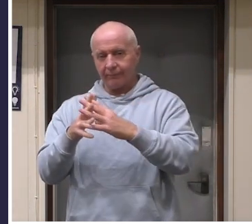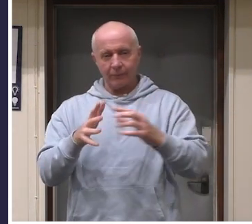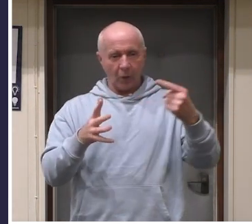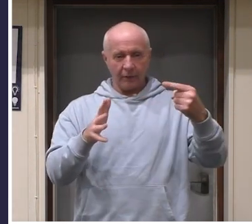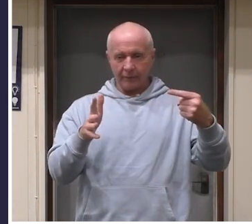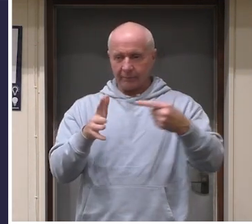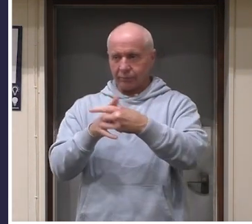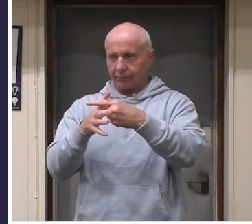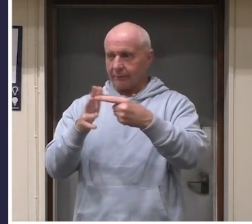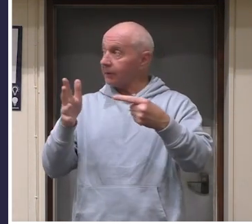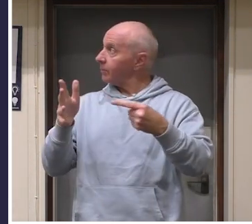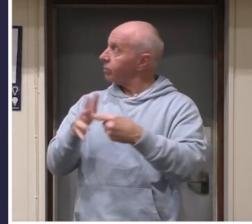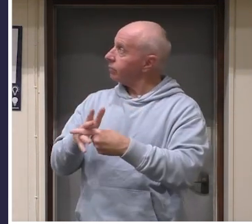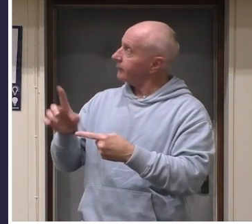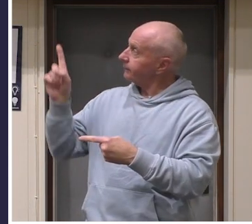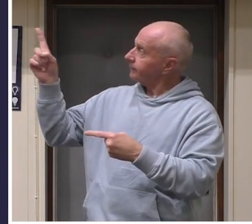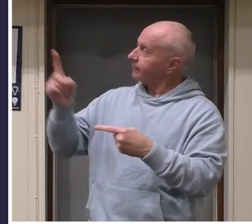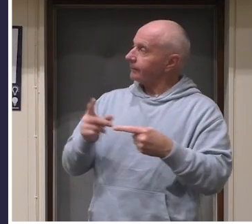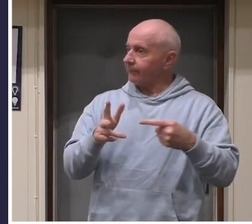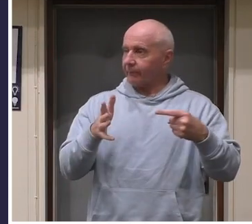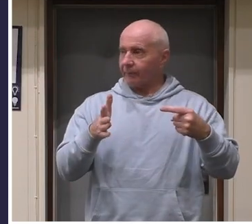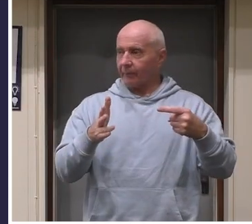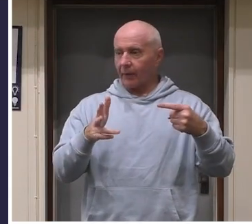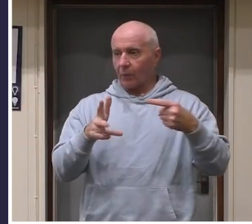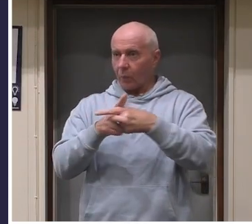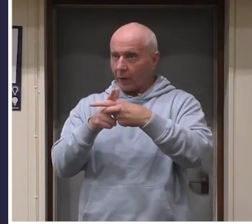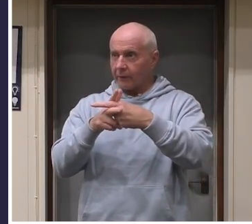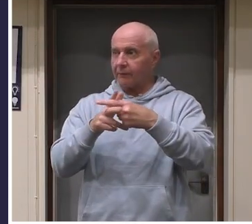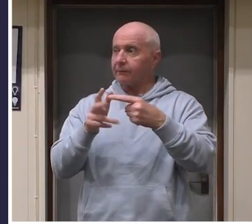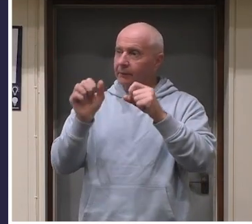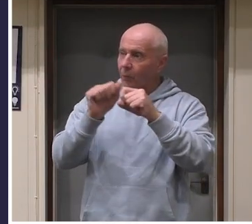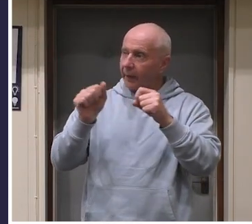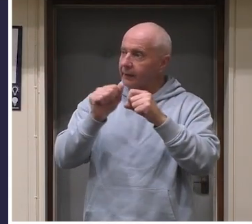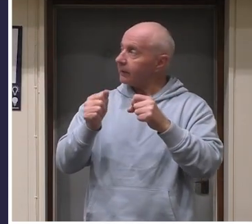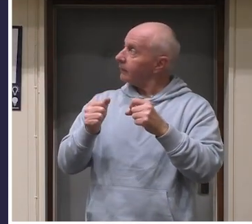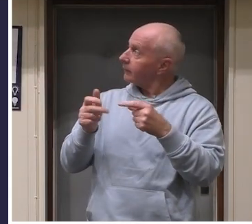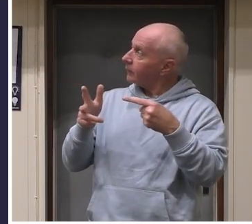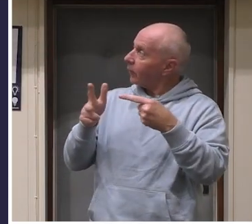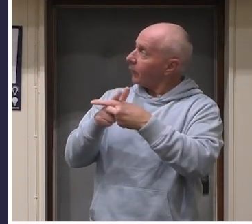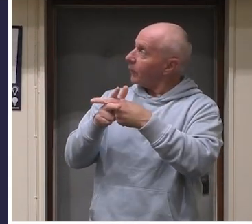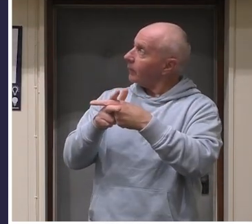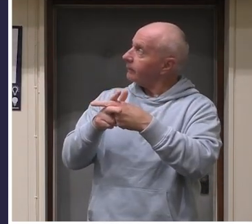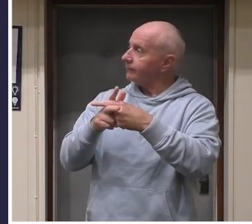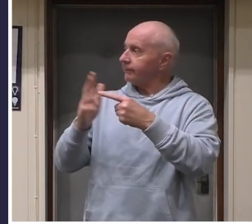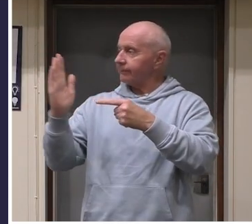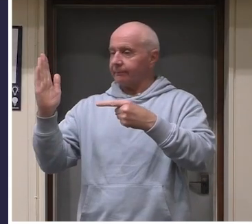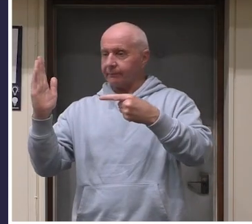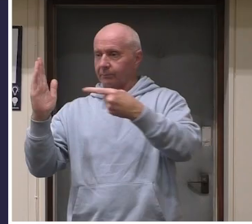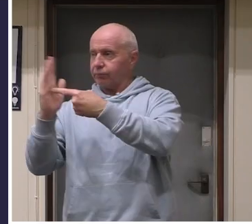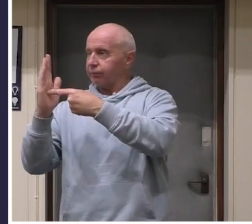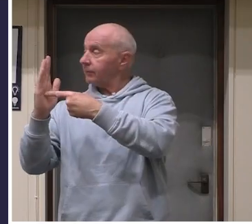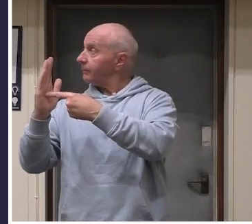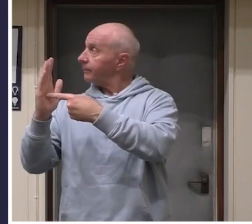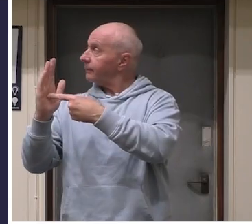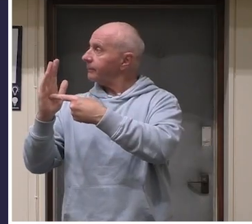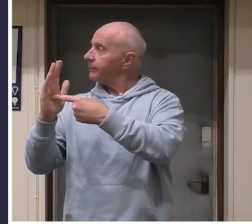time. So it works like this. You send one electron, you wait enough time that the electron goes through the slits and hits the screen. And as soon as you see a spot on